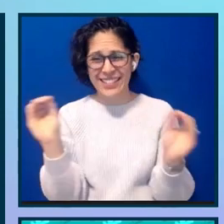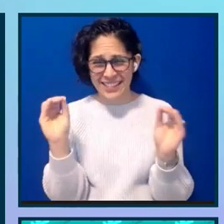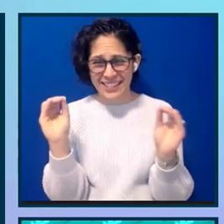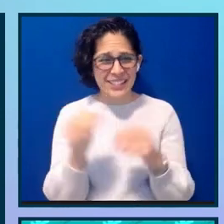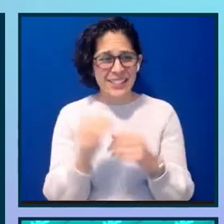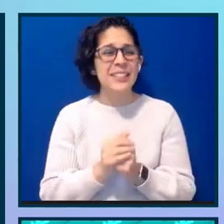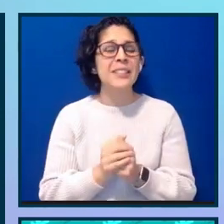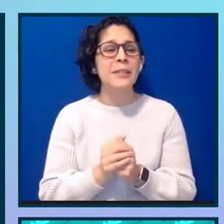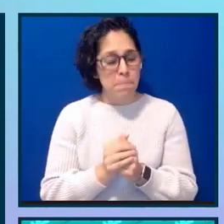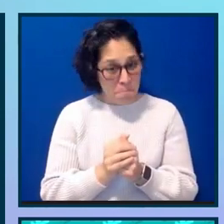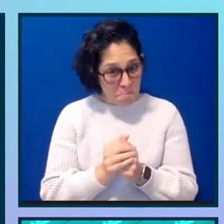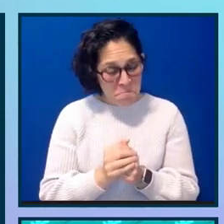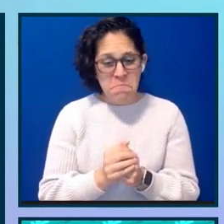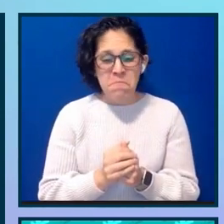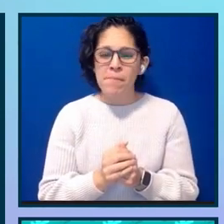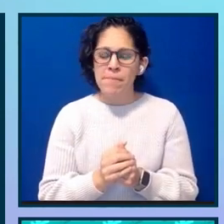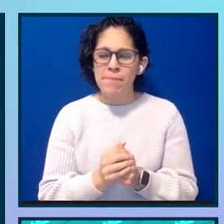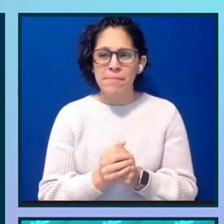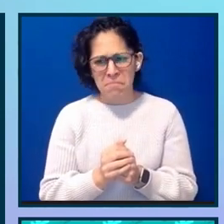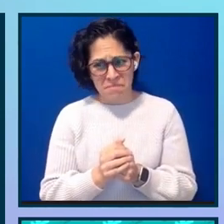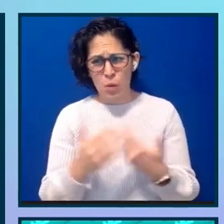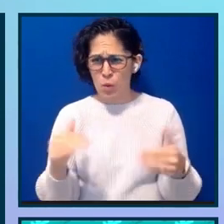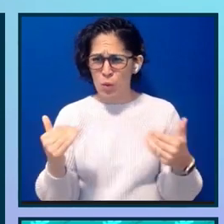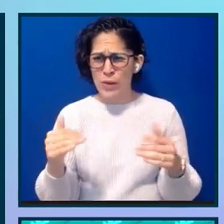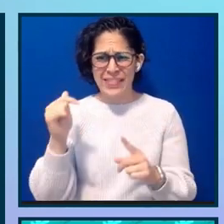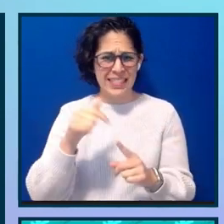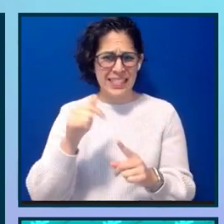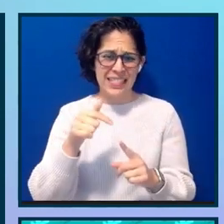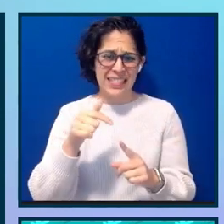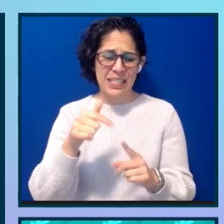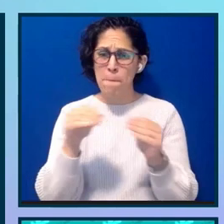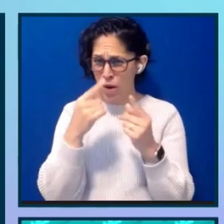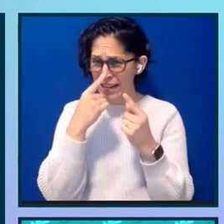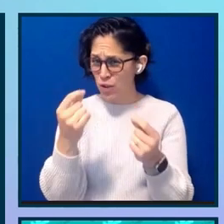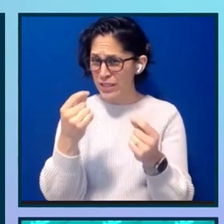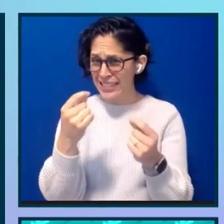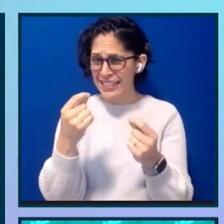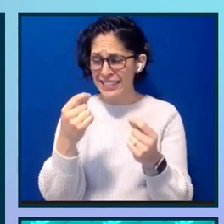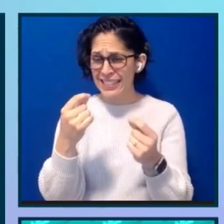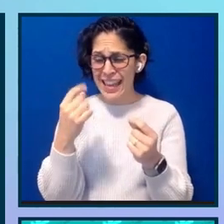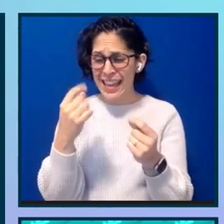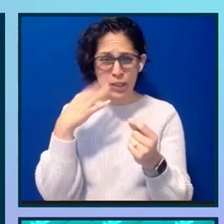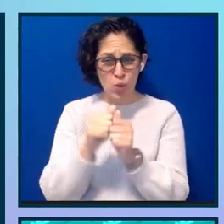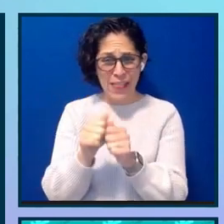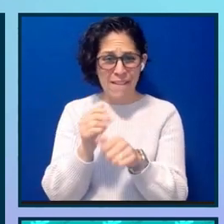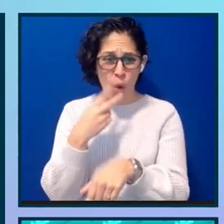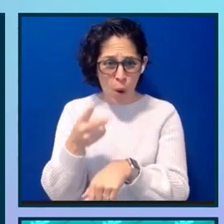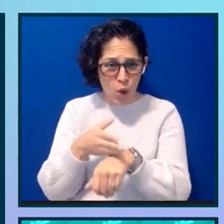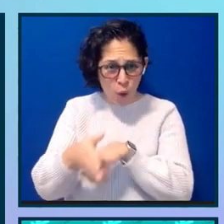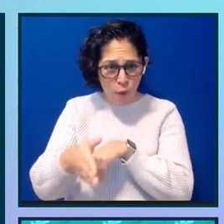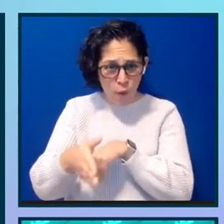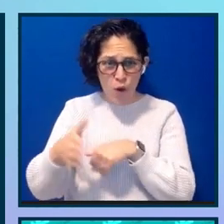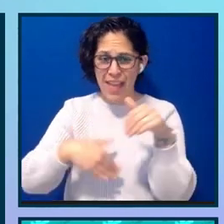I arguably this is a more interesting experience with VoiceOver than without it.